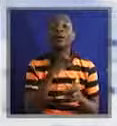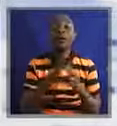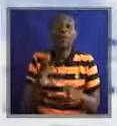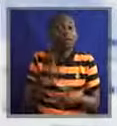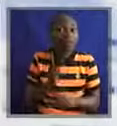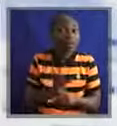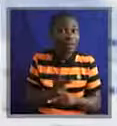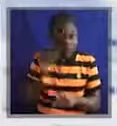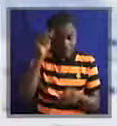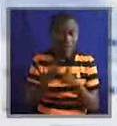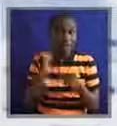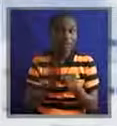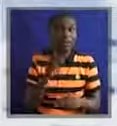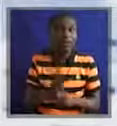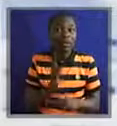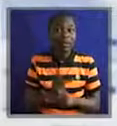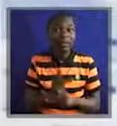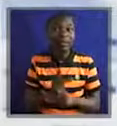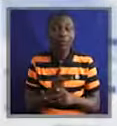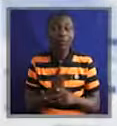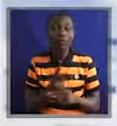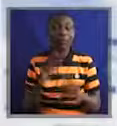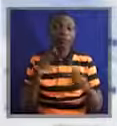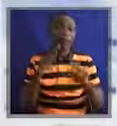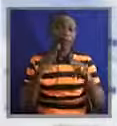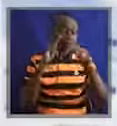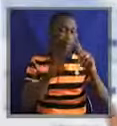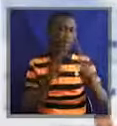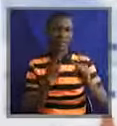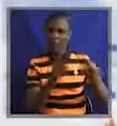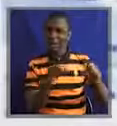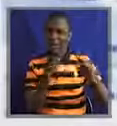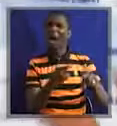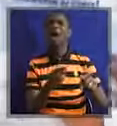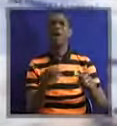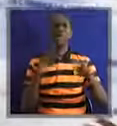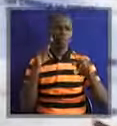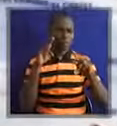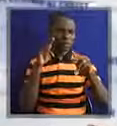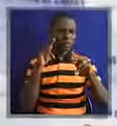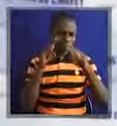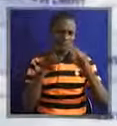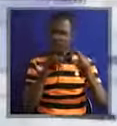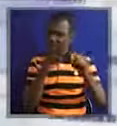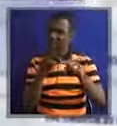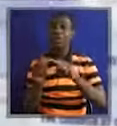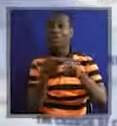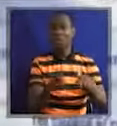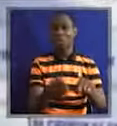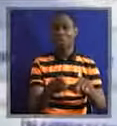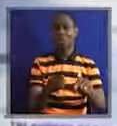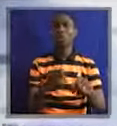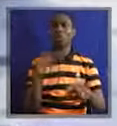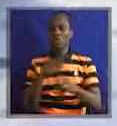I would hear me. Ope consultation, dodo. Yes, so dear for Biaba, Ned Mikananamaha. Yes, also for Biaba,